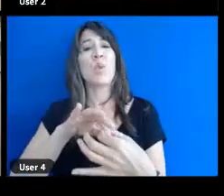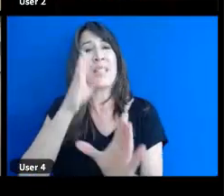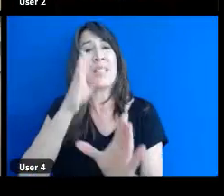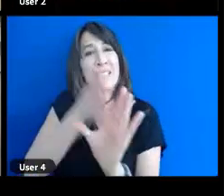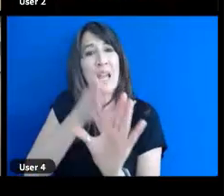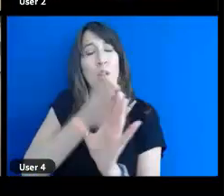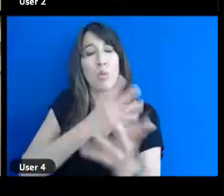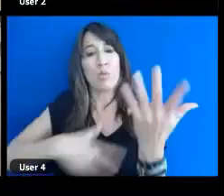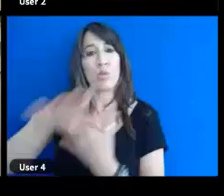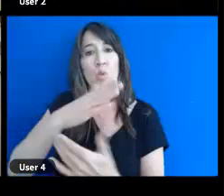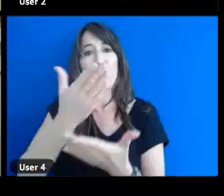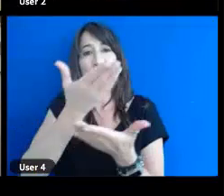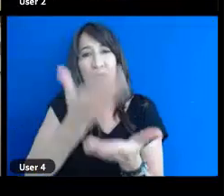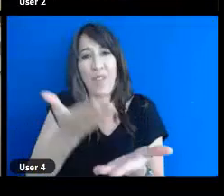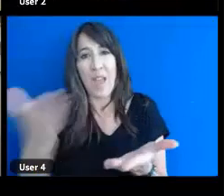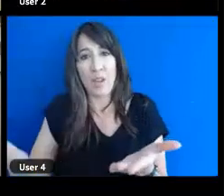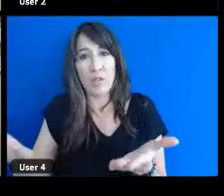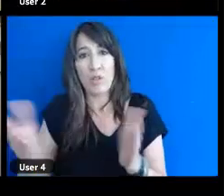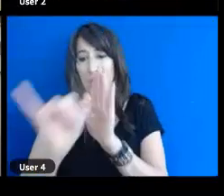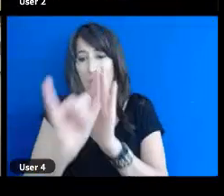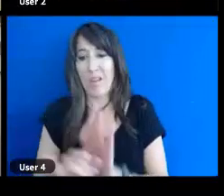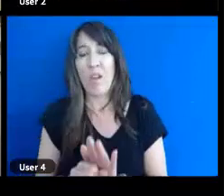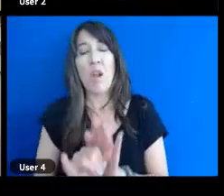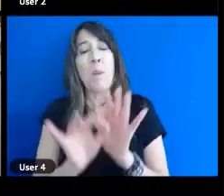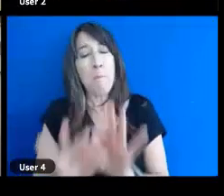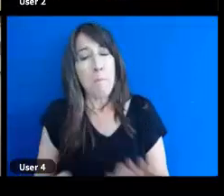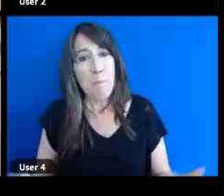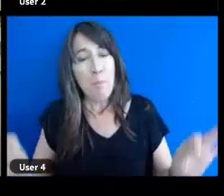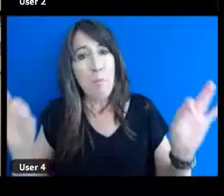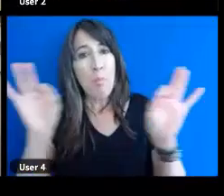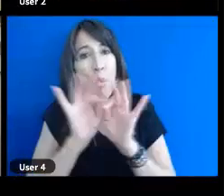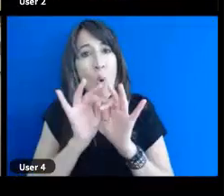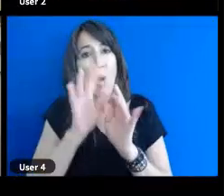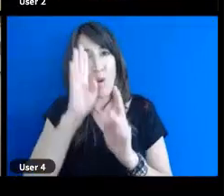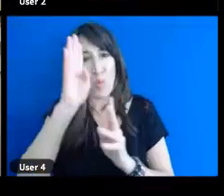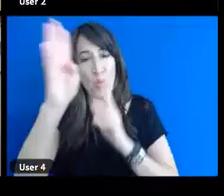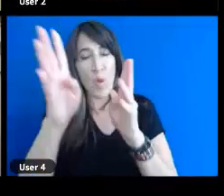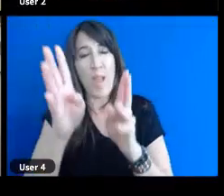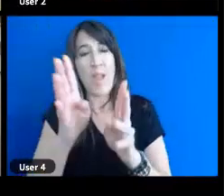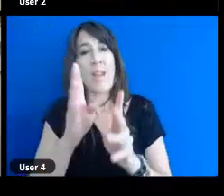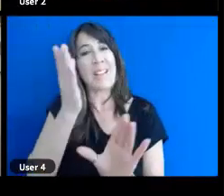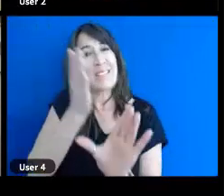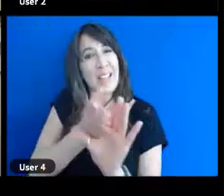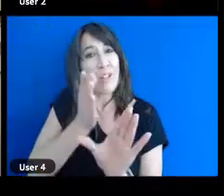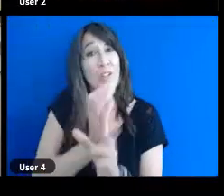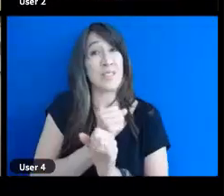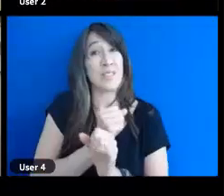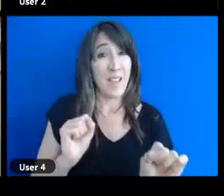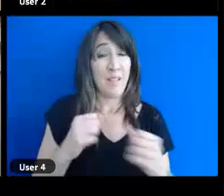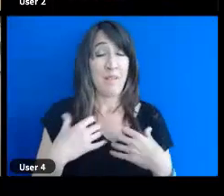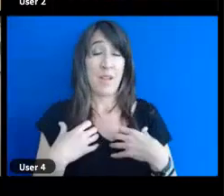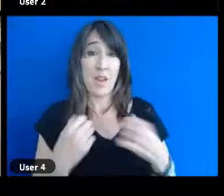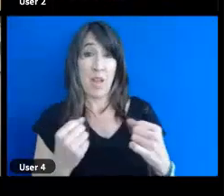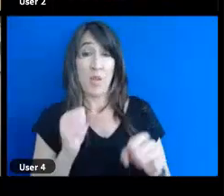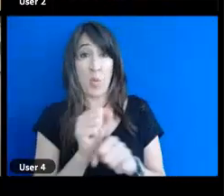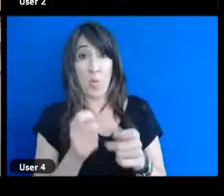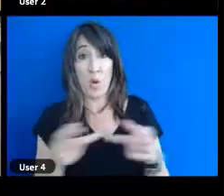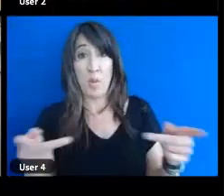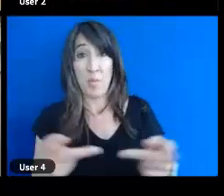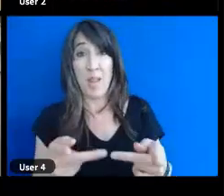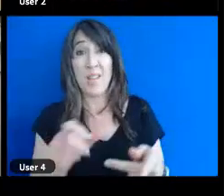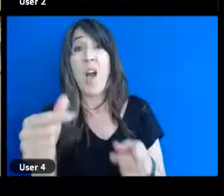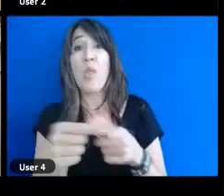psychosocial factors that have been identified as really crucial to creating a psychologically safe and healthy